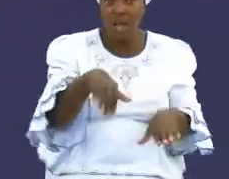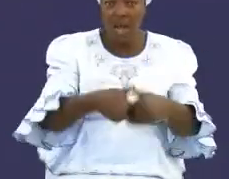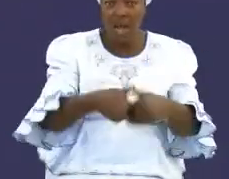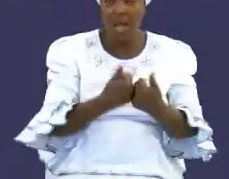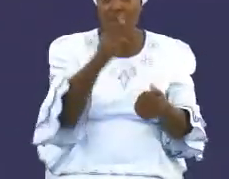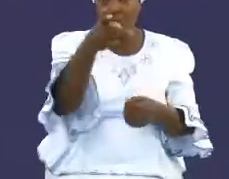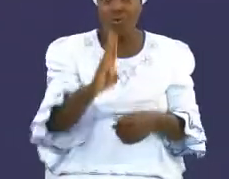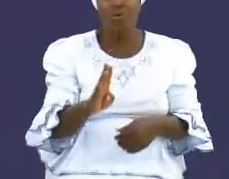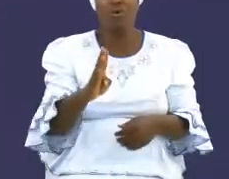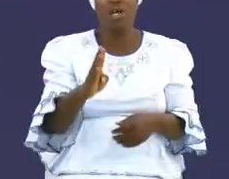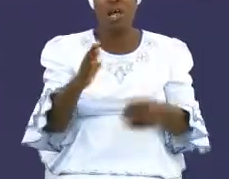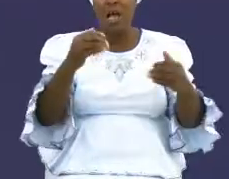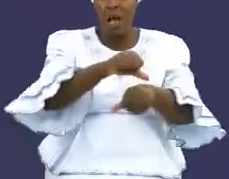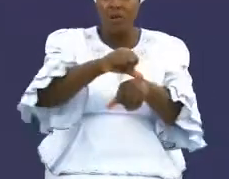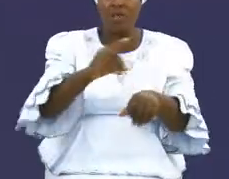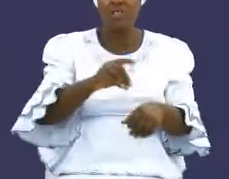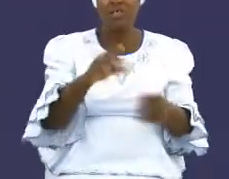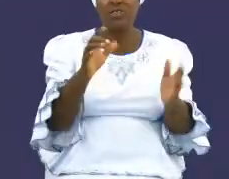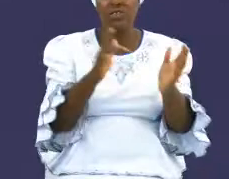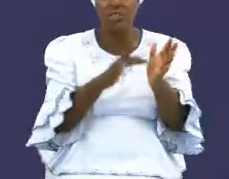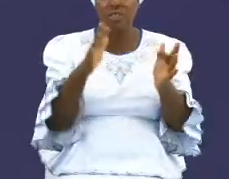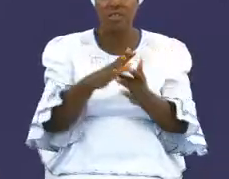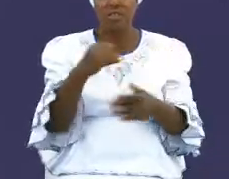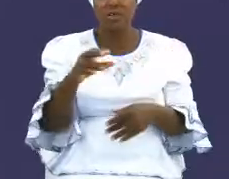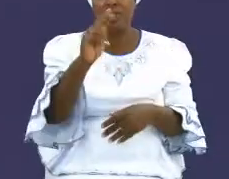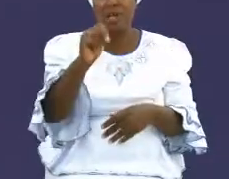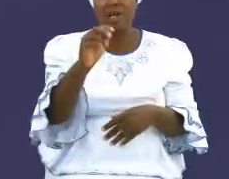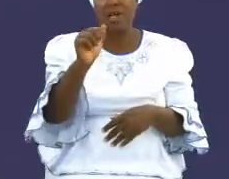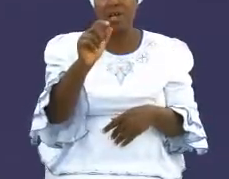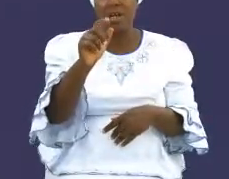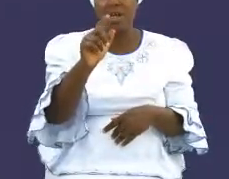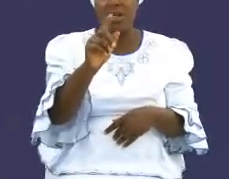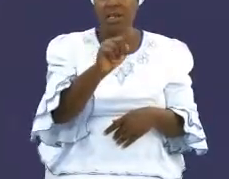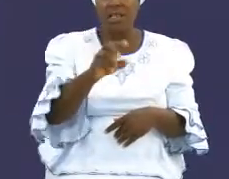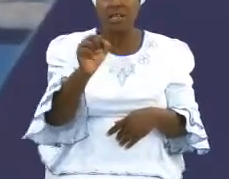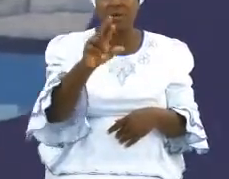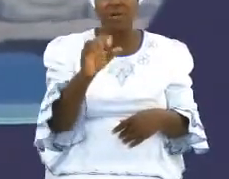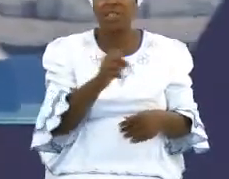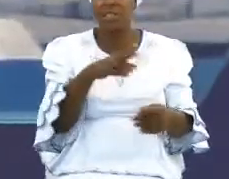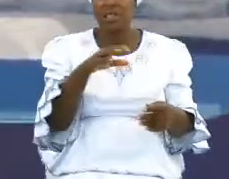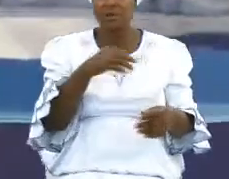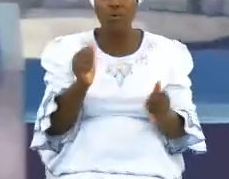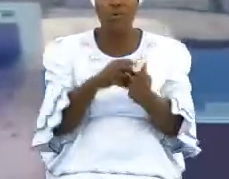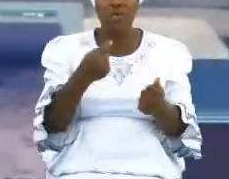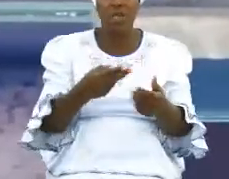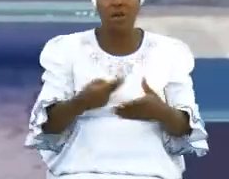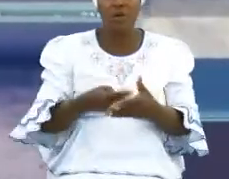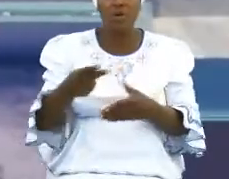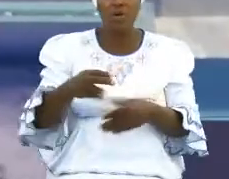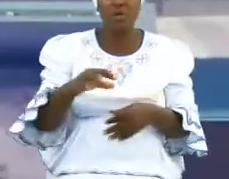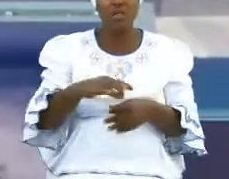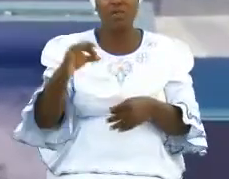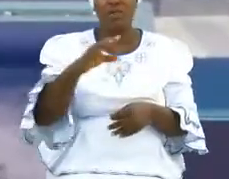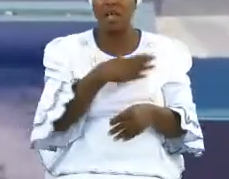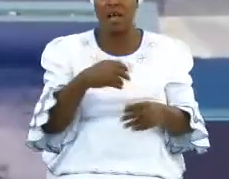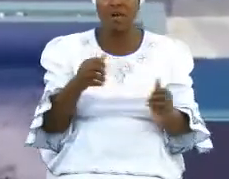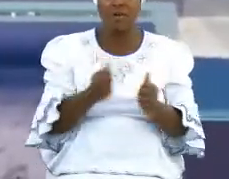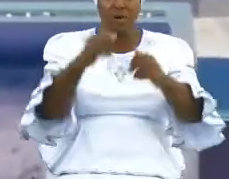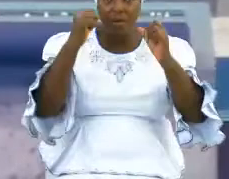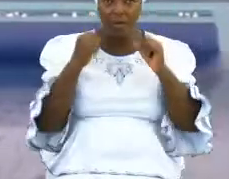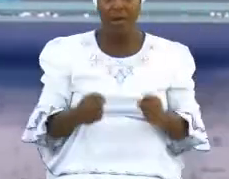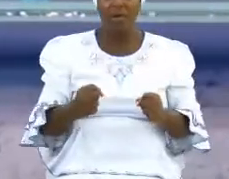anointed Jesus of Nazareth with the Holy Ghost and what power, who